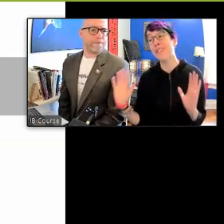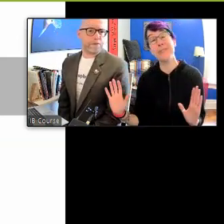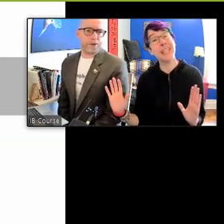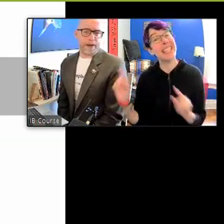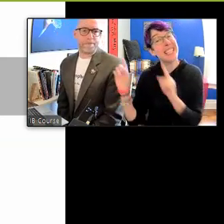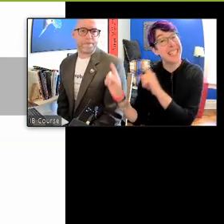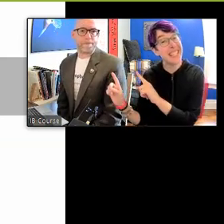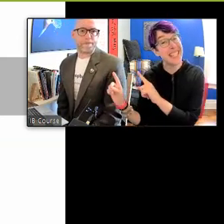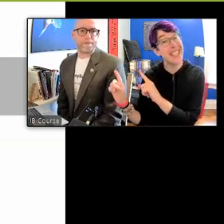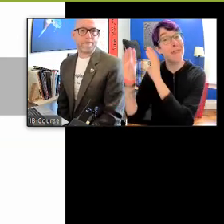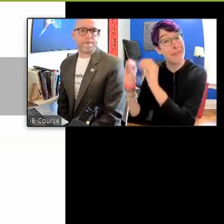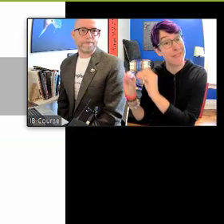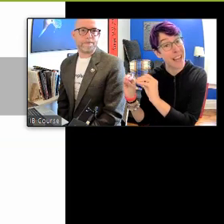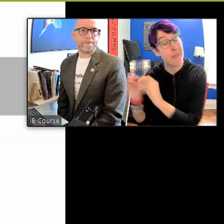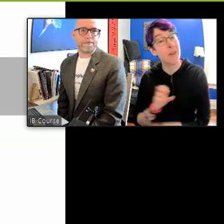one.